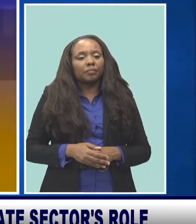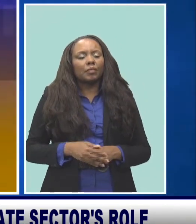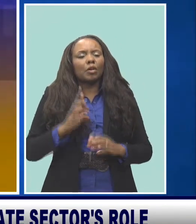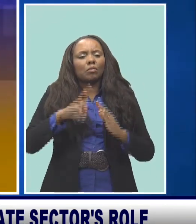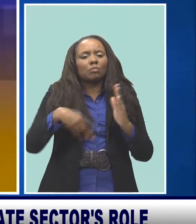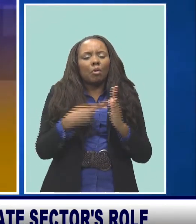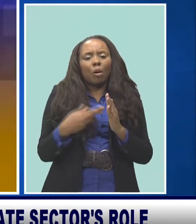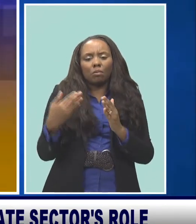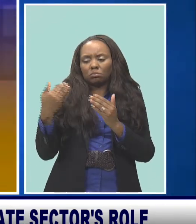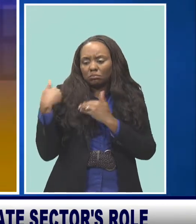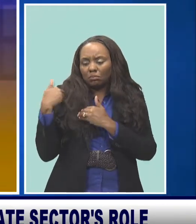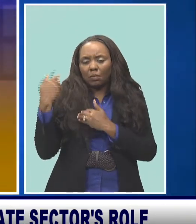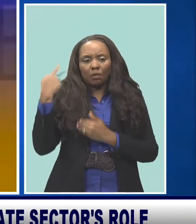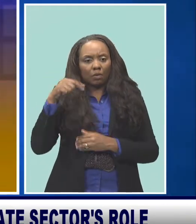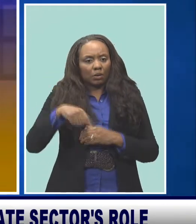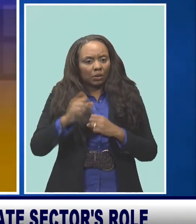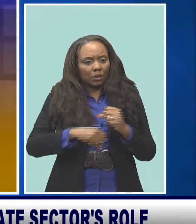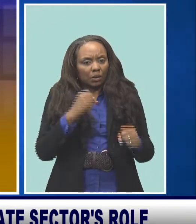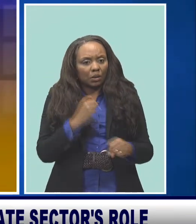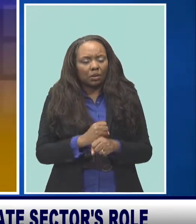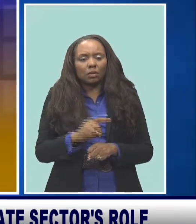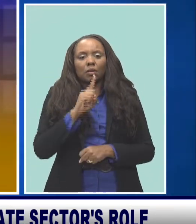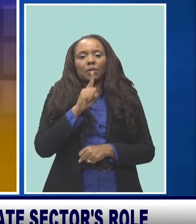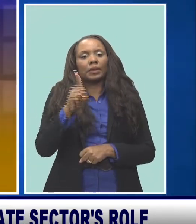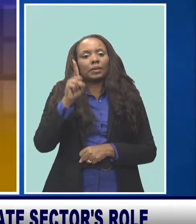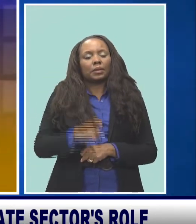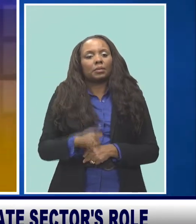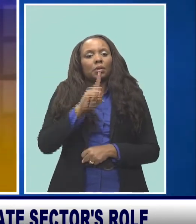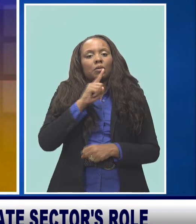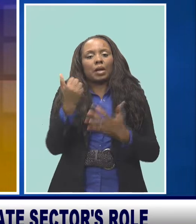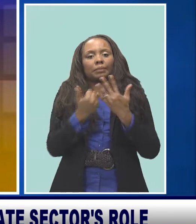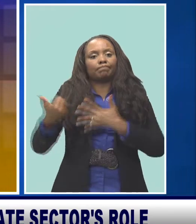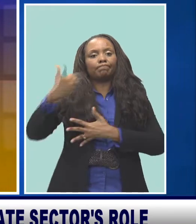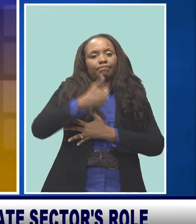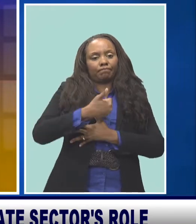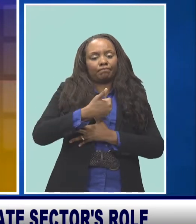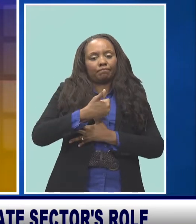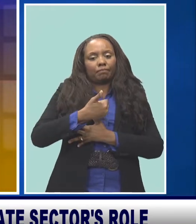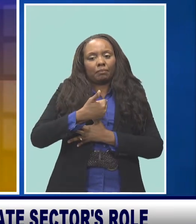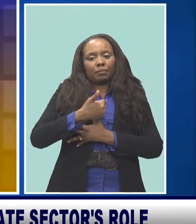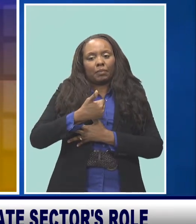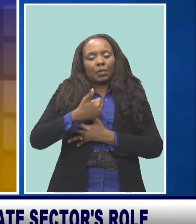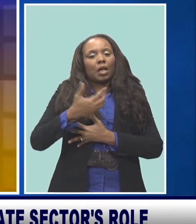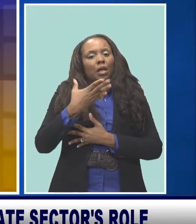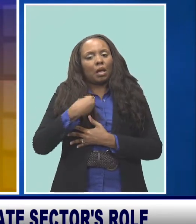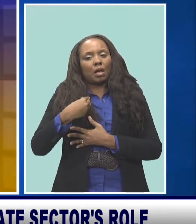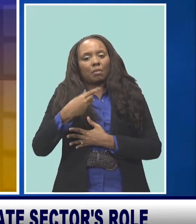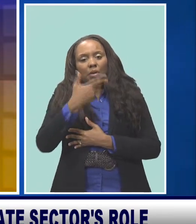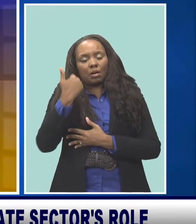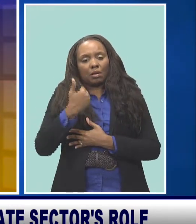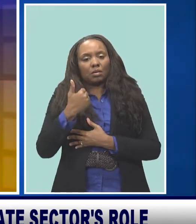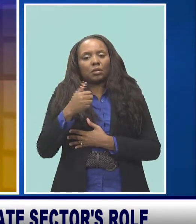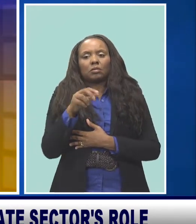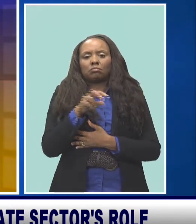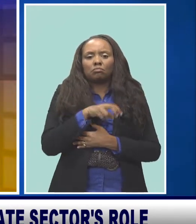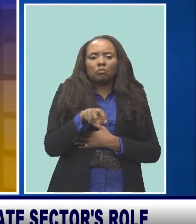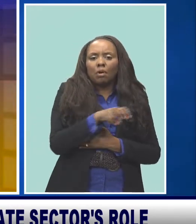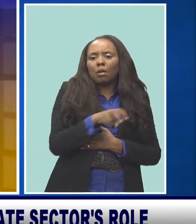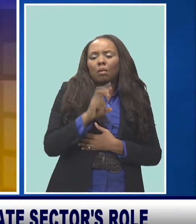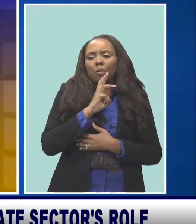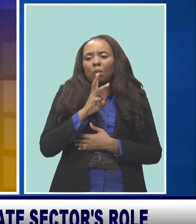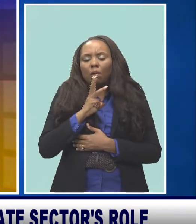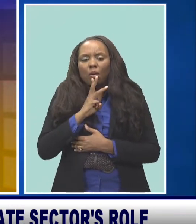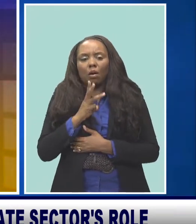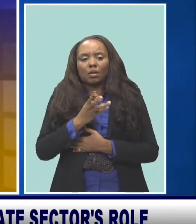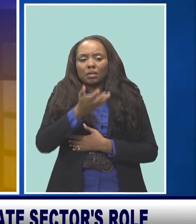economic activity for 2020 needs to be prioritizing our failing public infrastructure, transport,